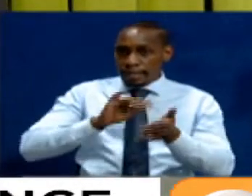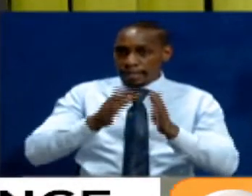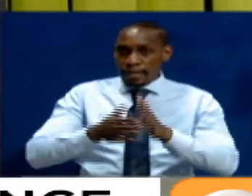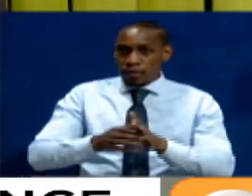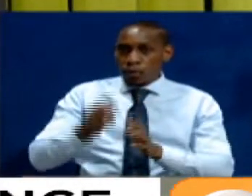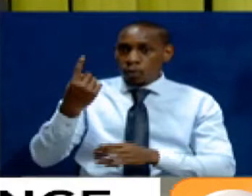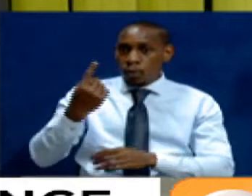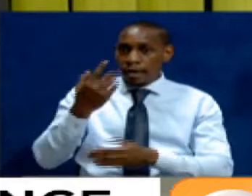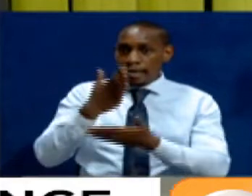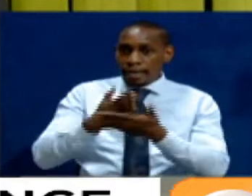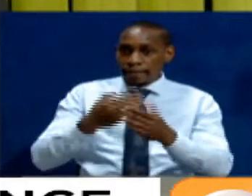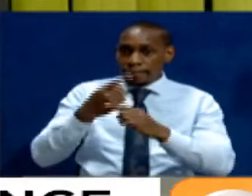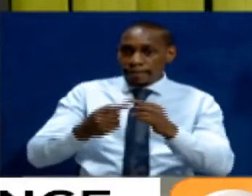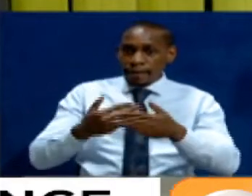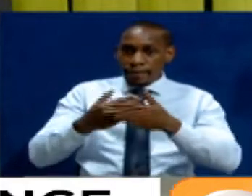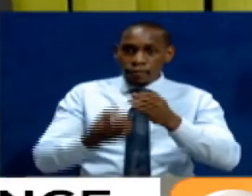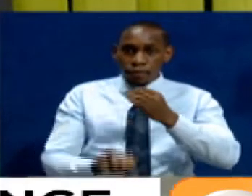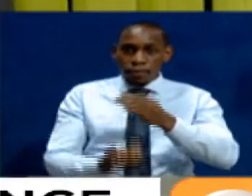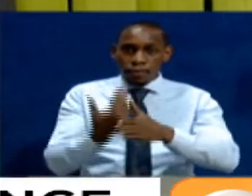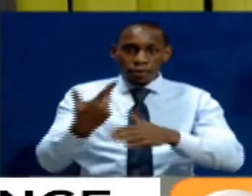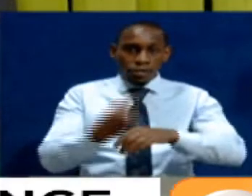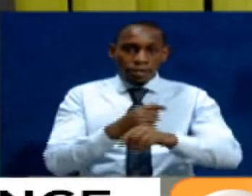least 1.5 years before you get a vaccine.